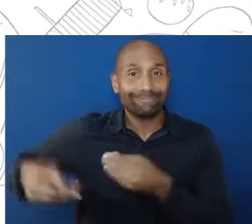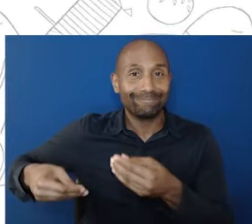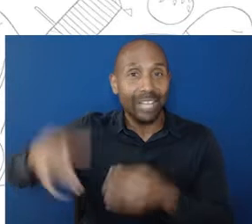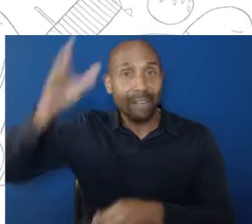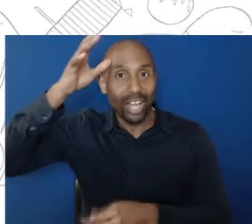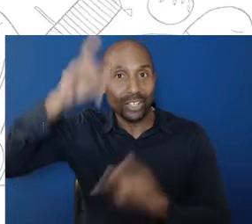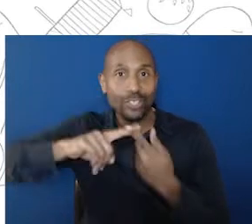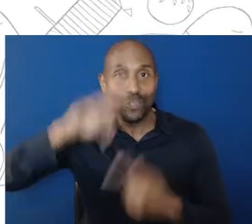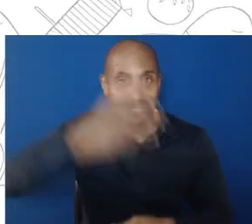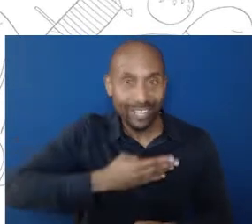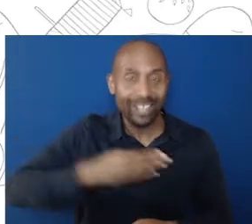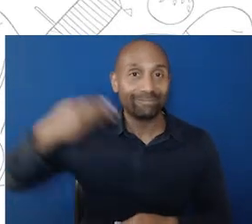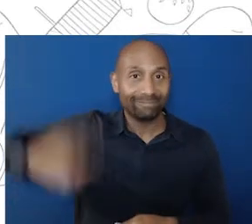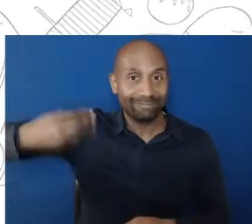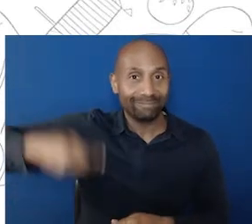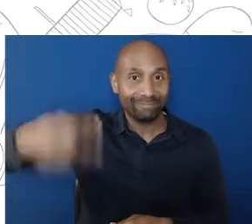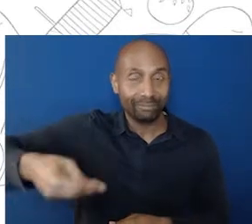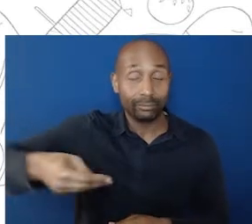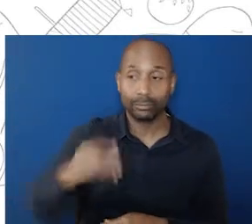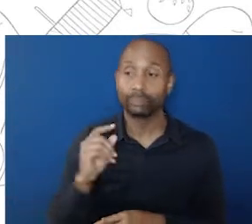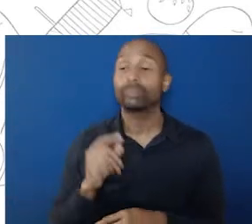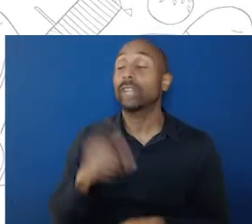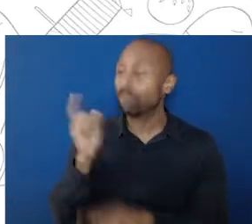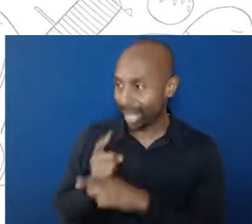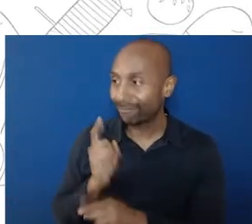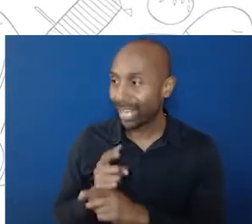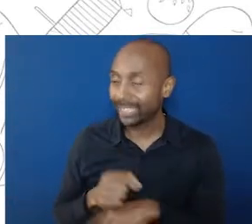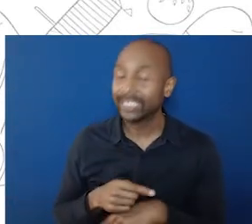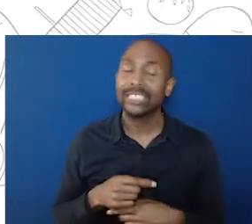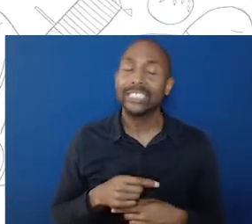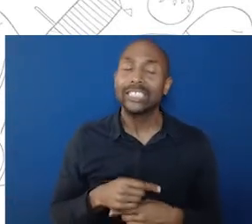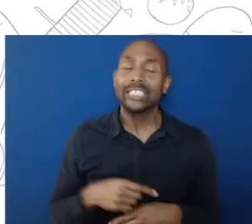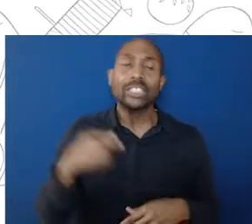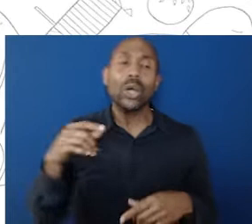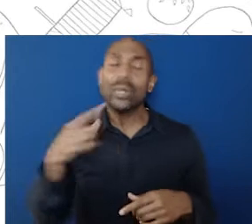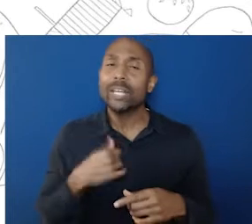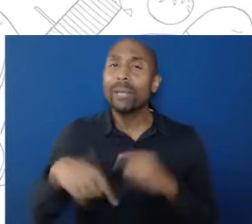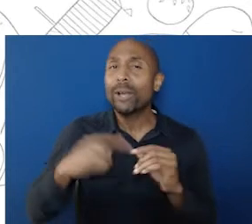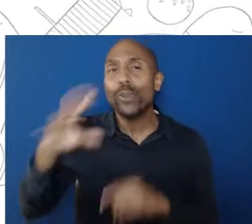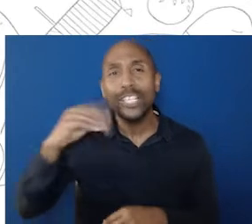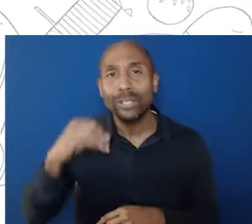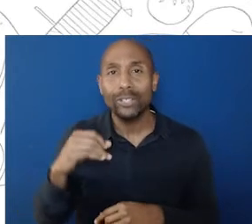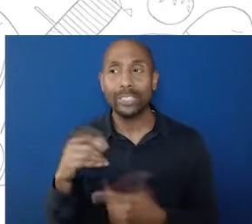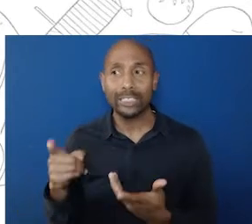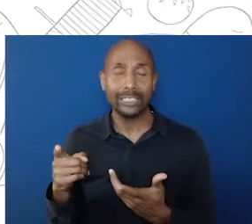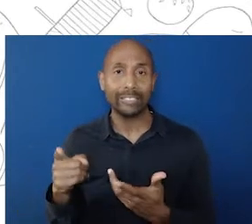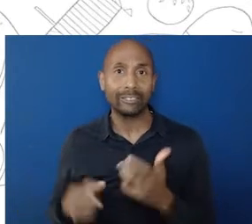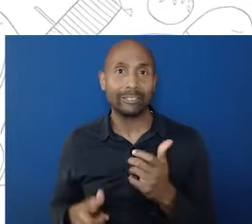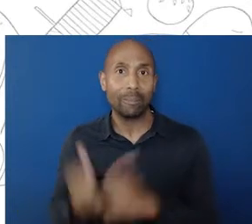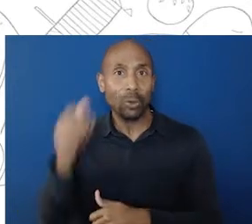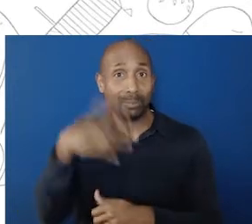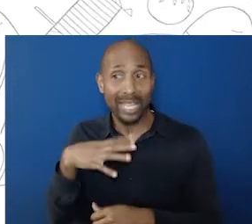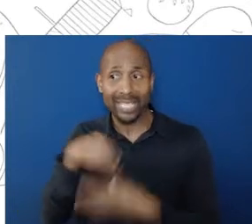So what was that experience like, being a woman metalsmith in a gendered male profession? Well, what kinds of things did you